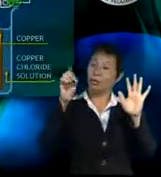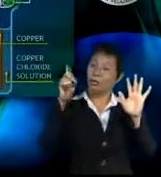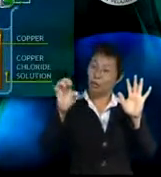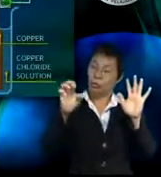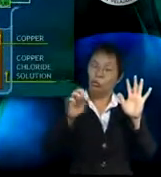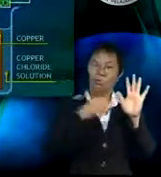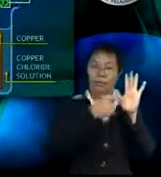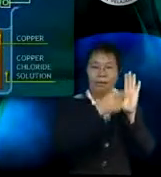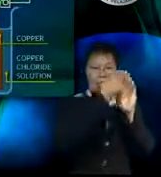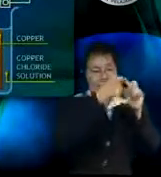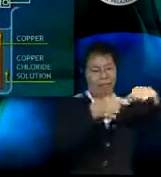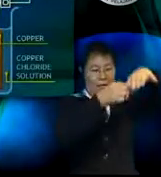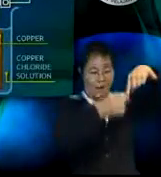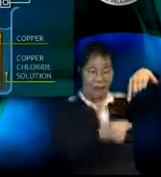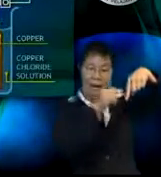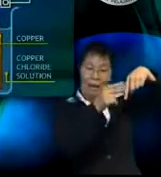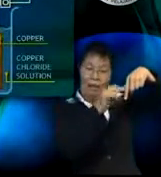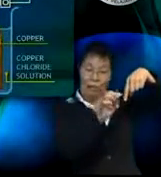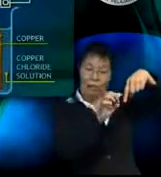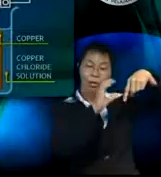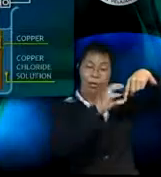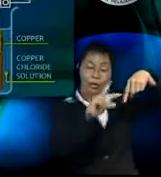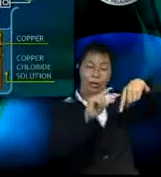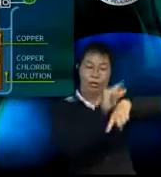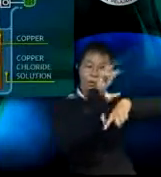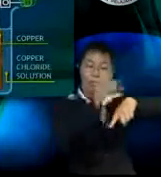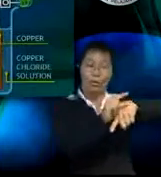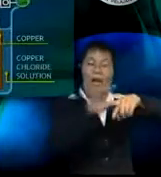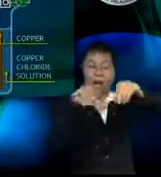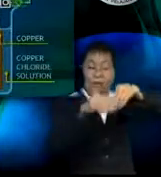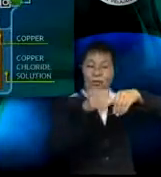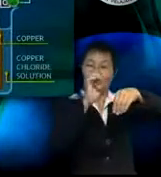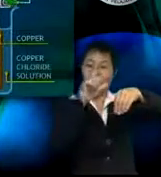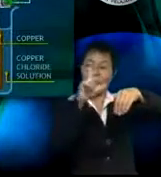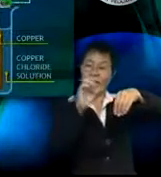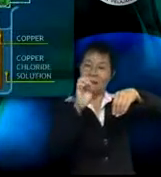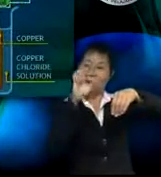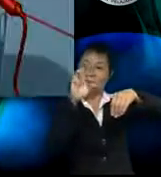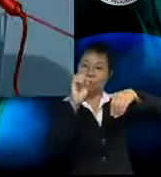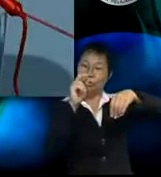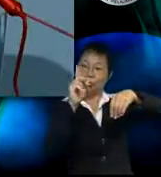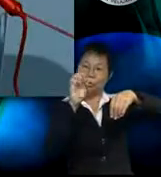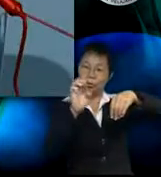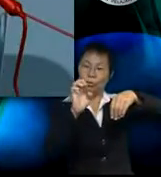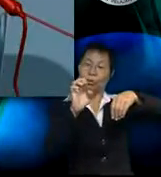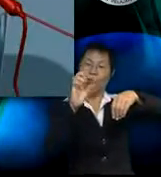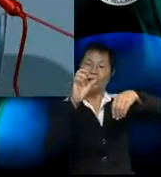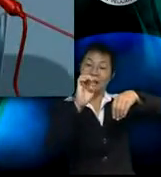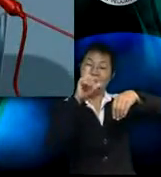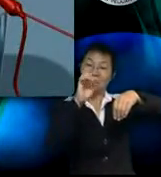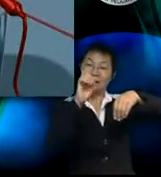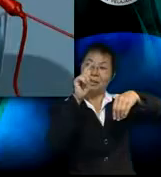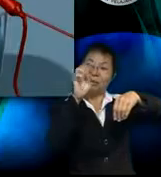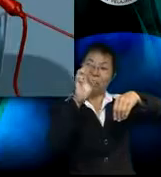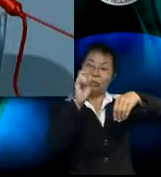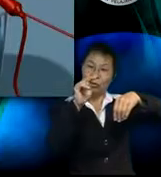the anode, the chlorine ion loses its extra electron and becomes an atom. However, in